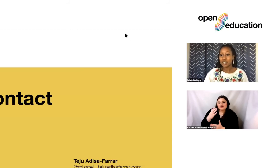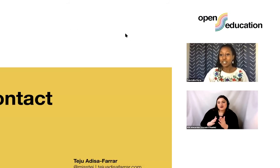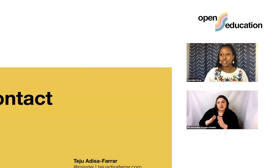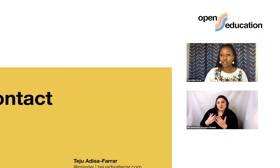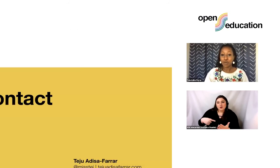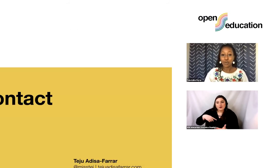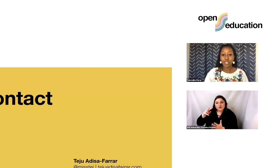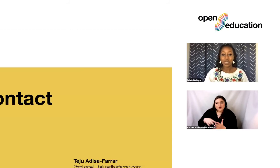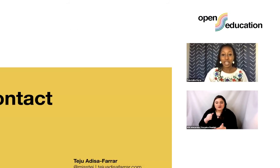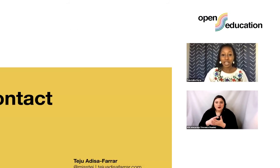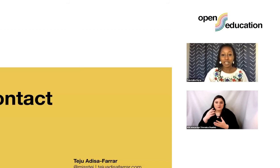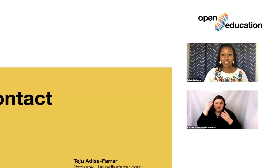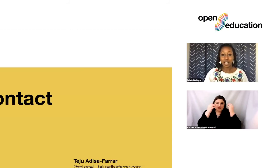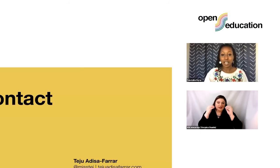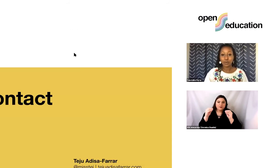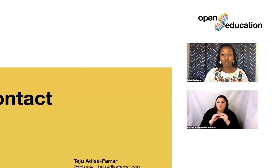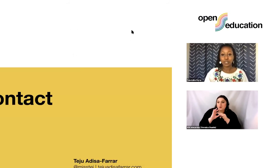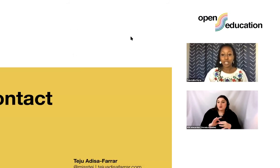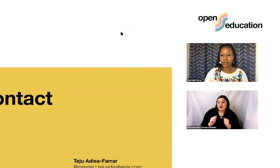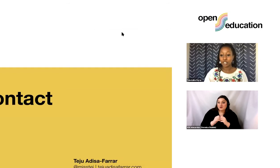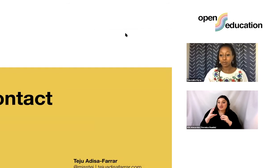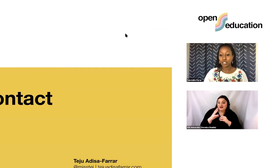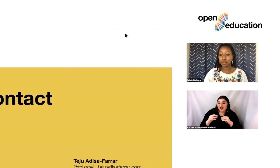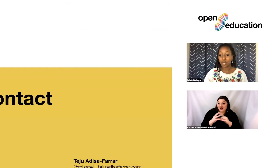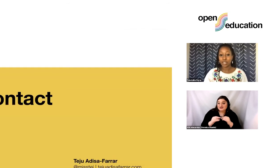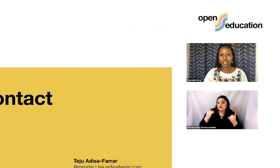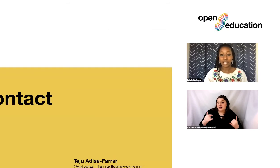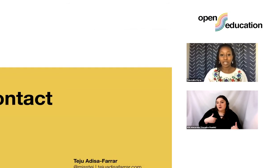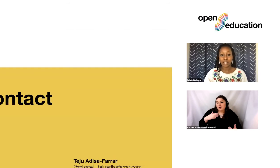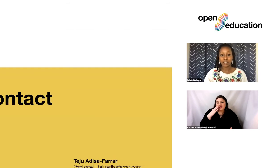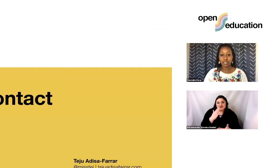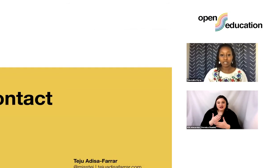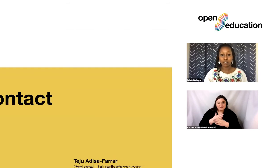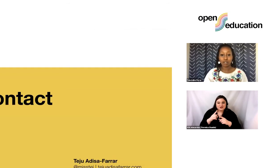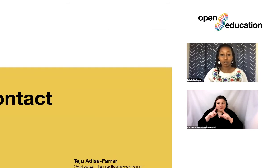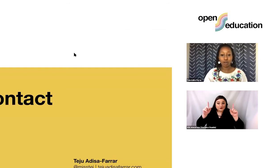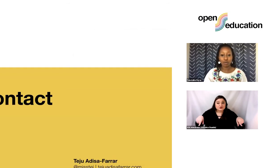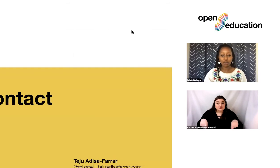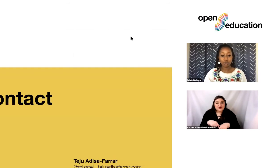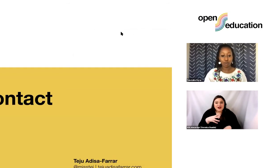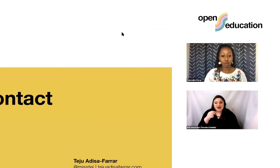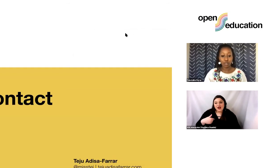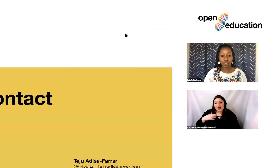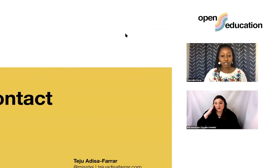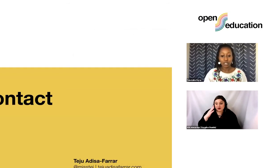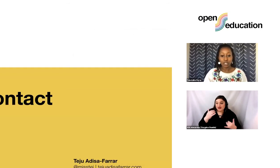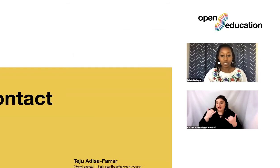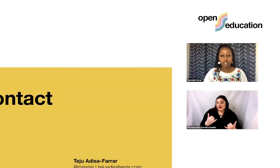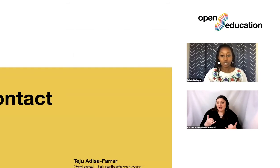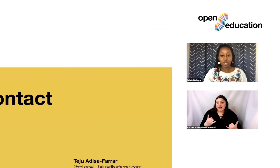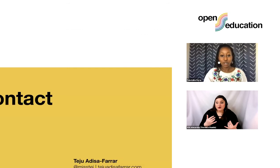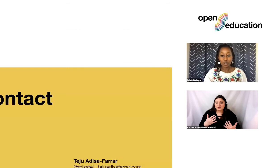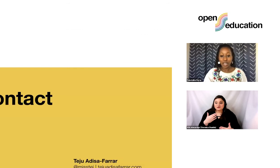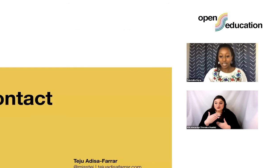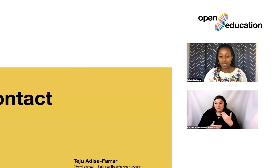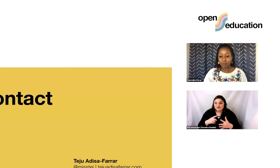cotton. So with that, I will stop sharing my screen and go to